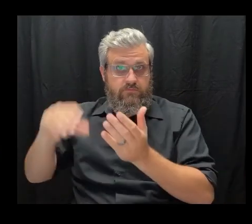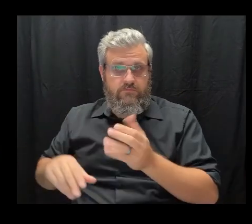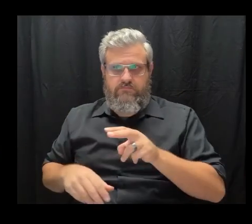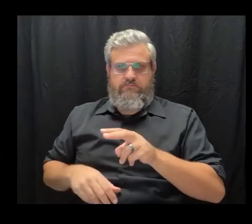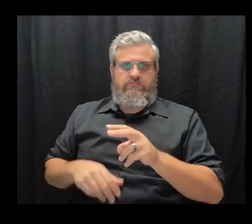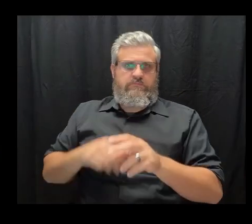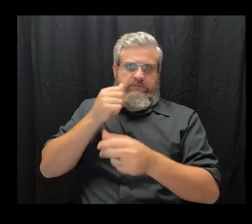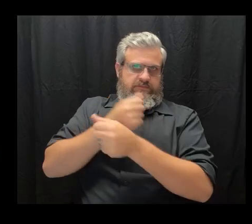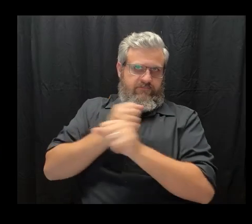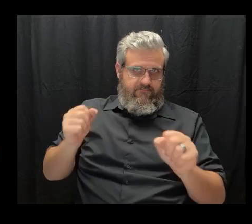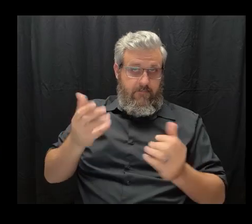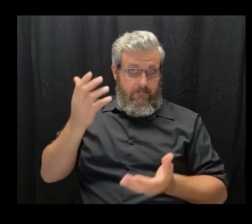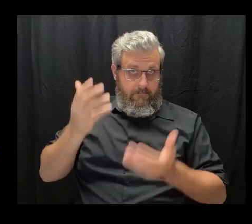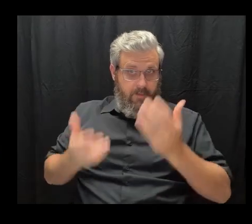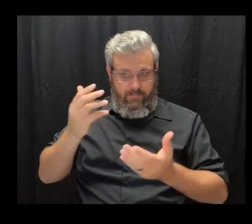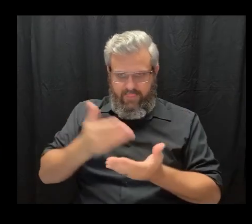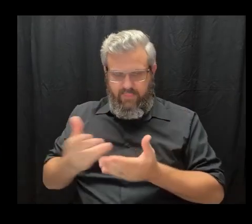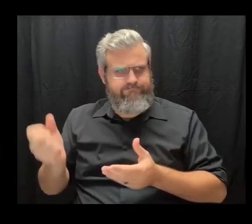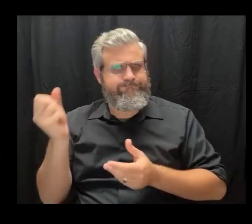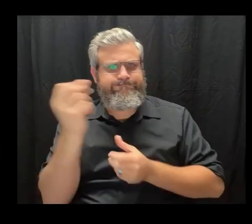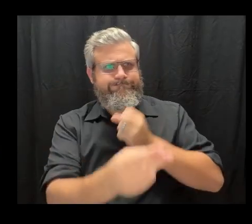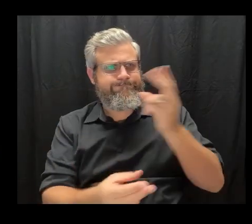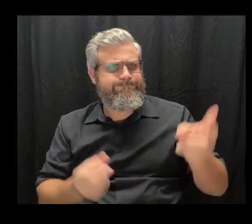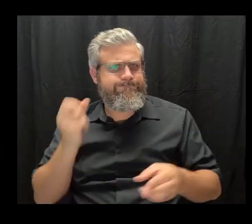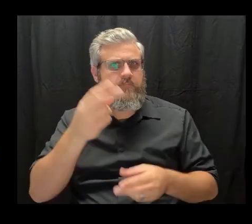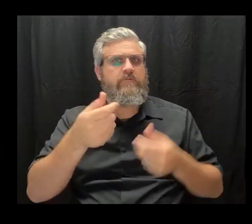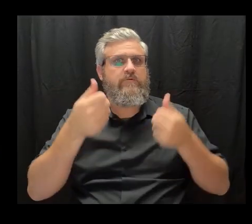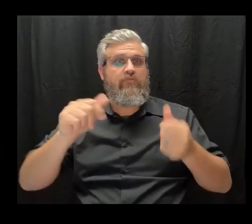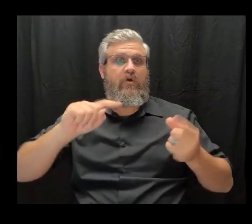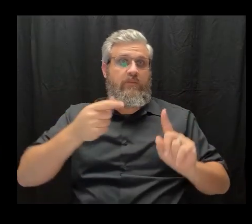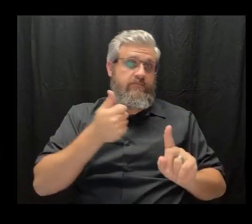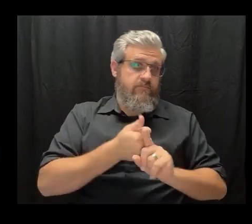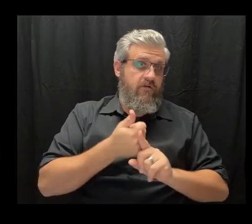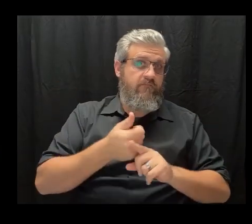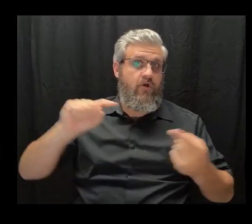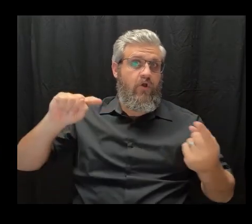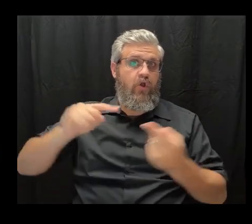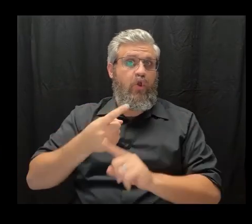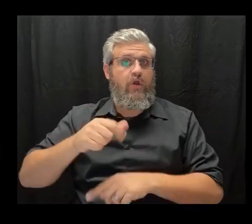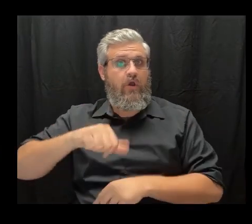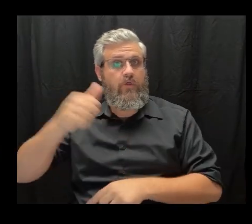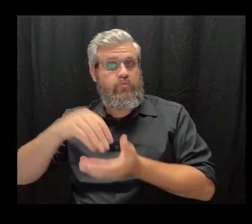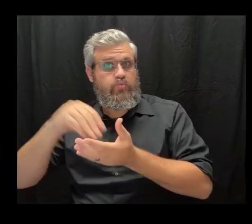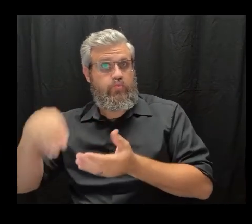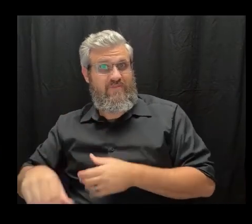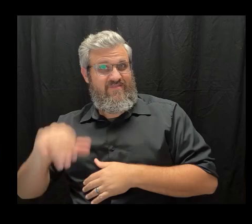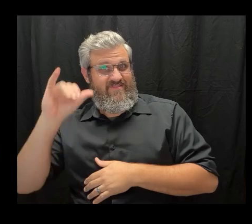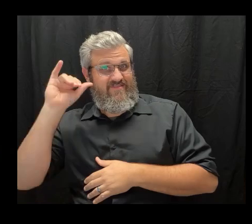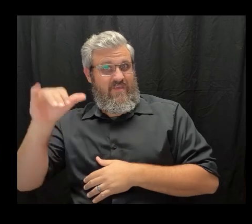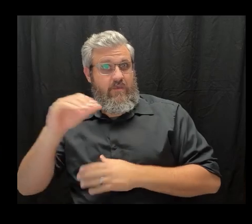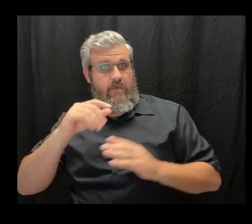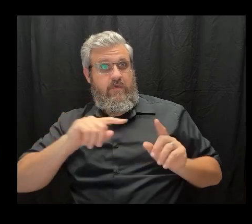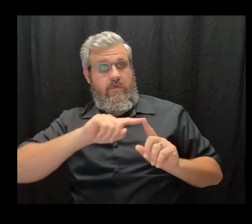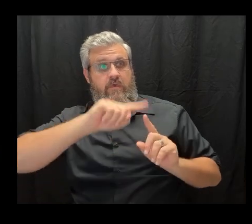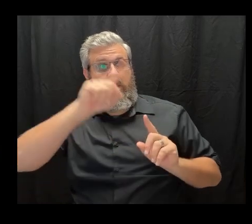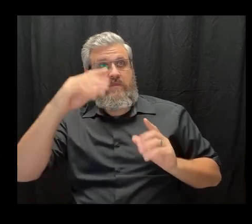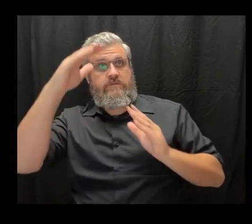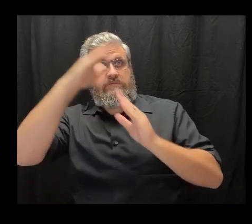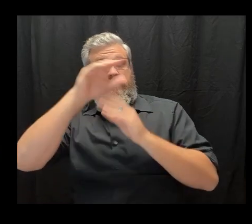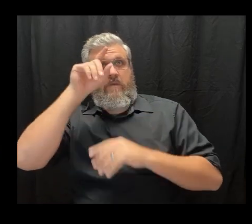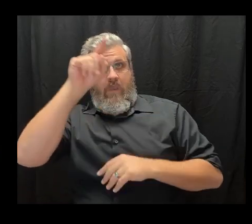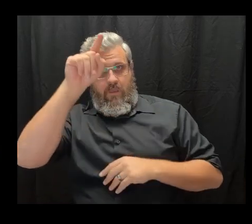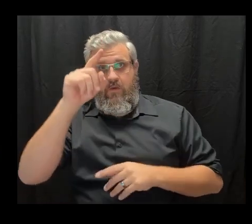throwing classroom materials and attempting to harm themselves or others. In this phase, the goal is to maintain the safety of all and